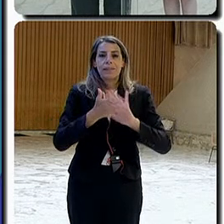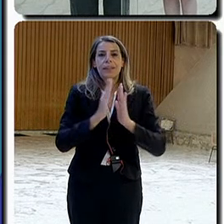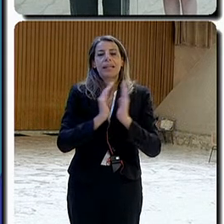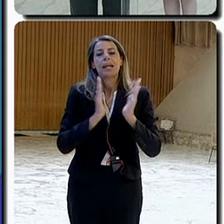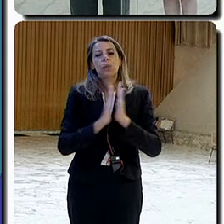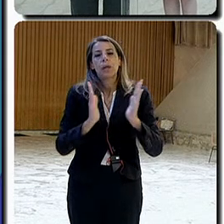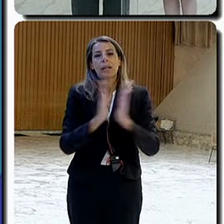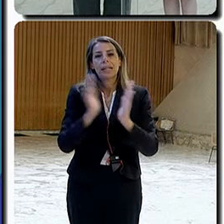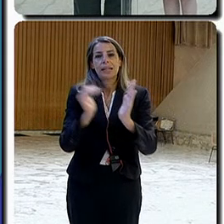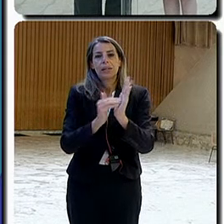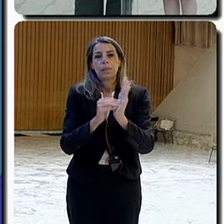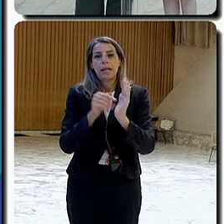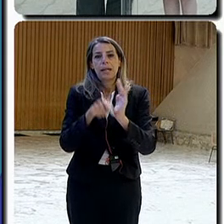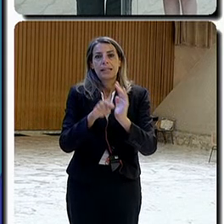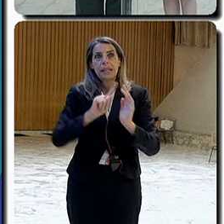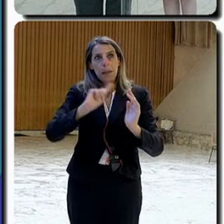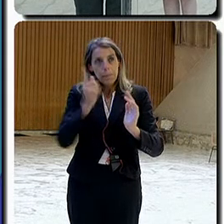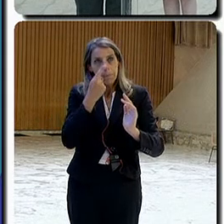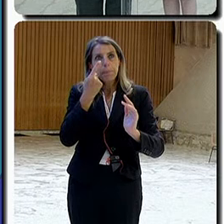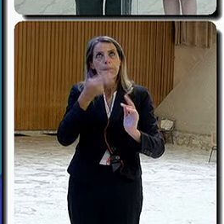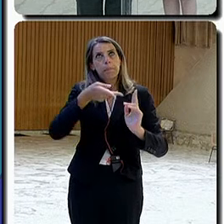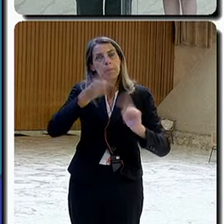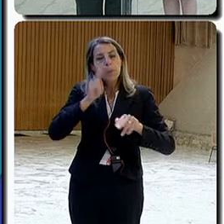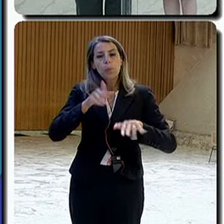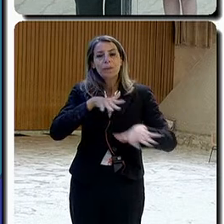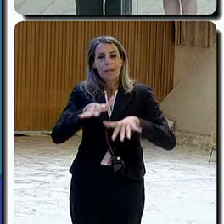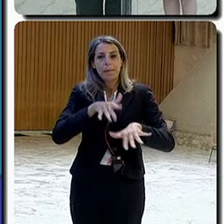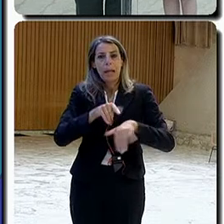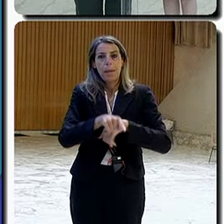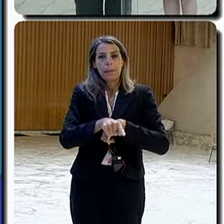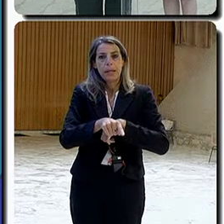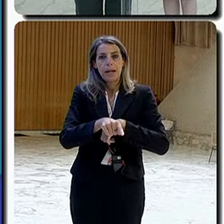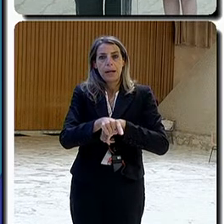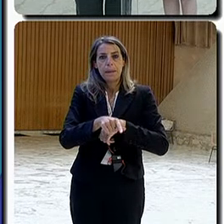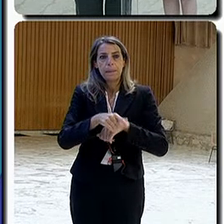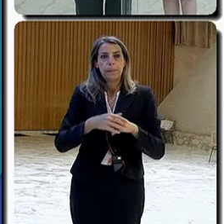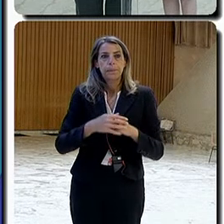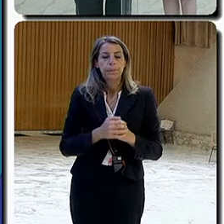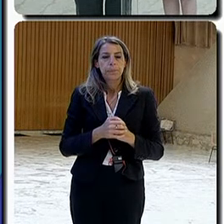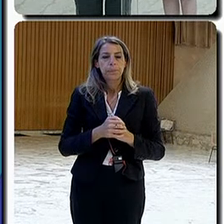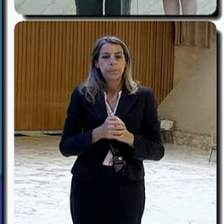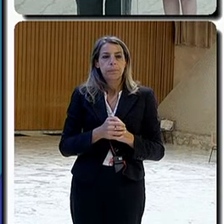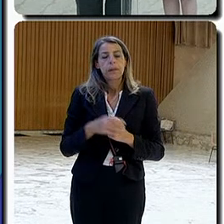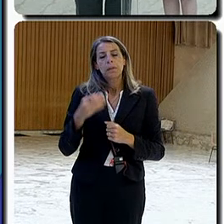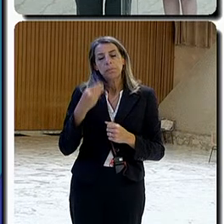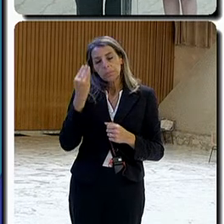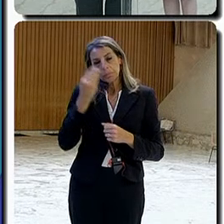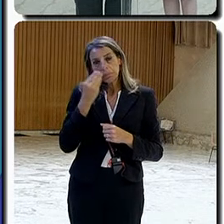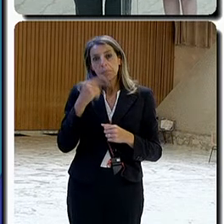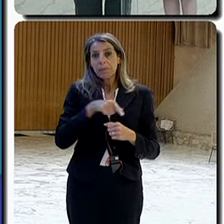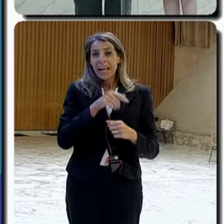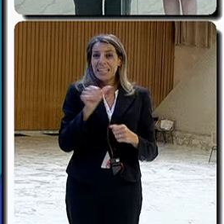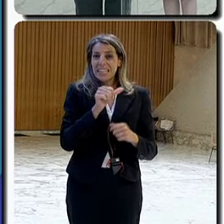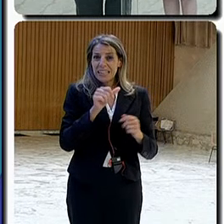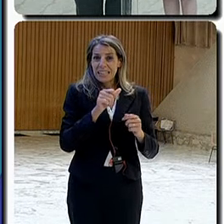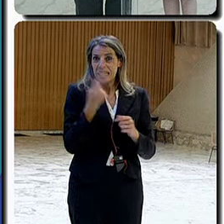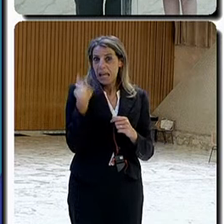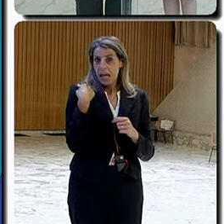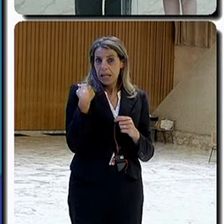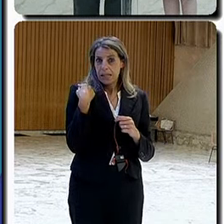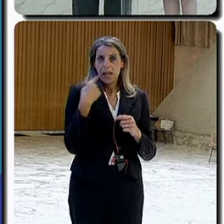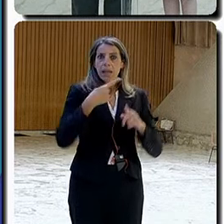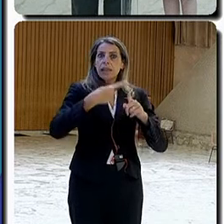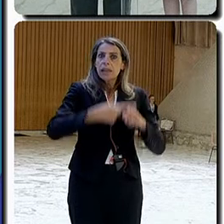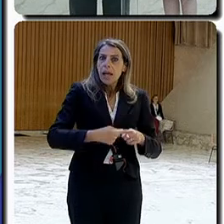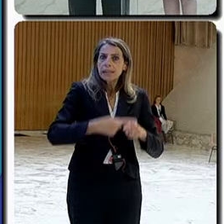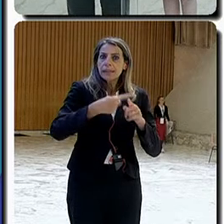dynamic domestic church. And it's worth noting that every family whose witness we heard last night can be found somewhere on the continuum of